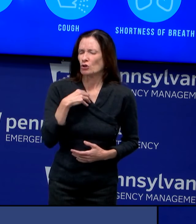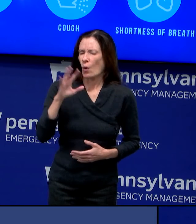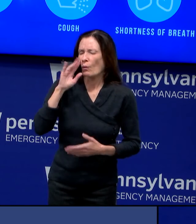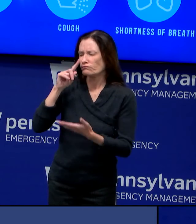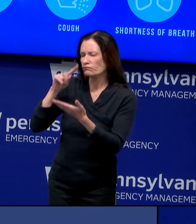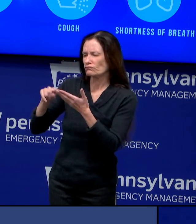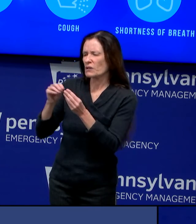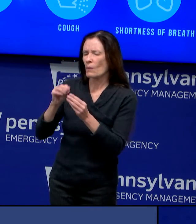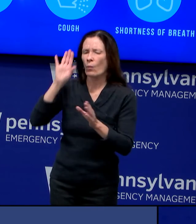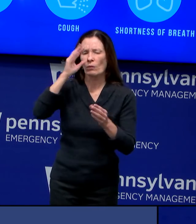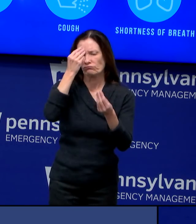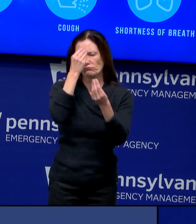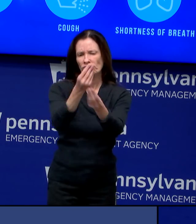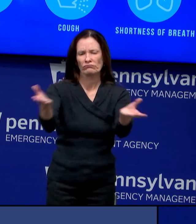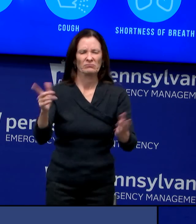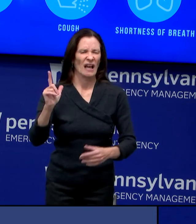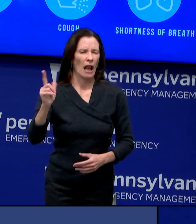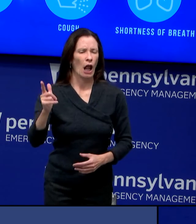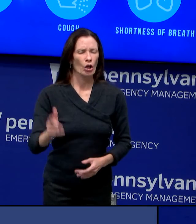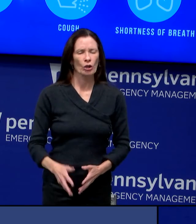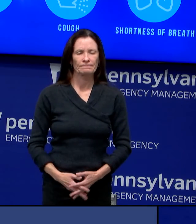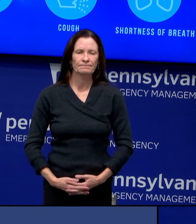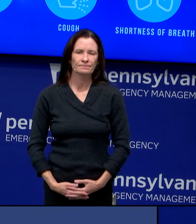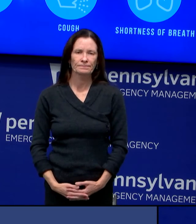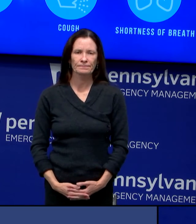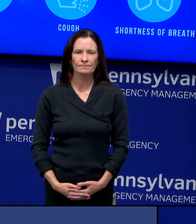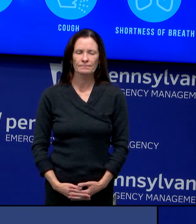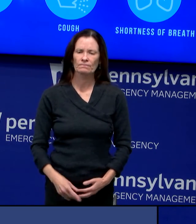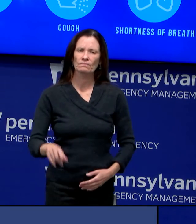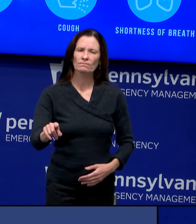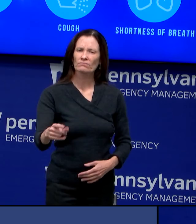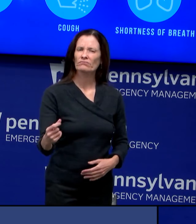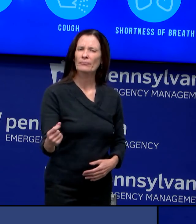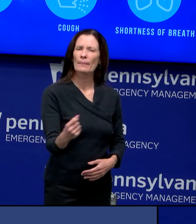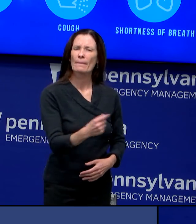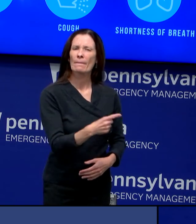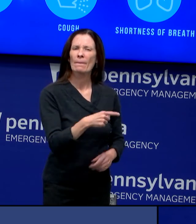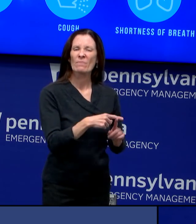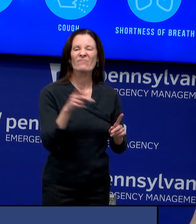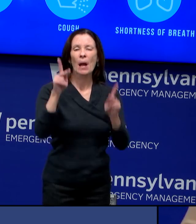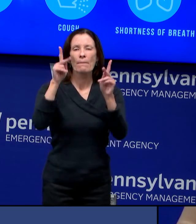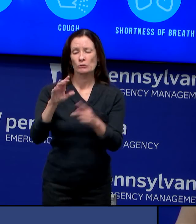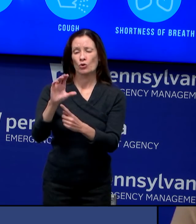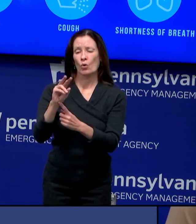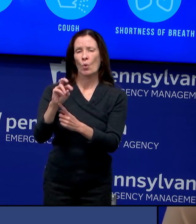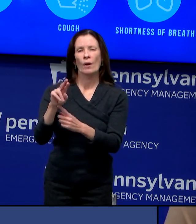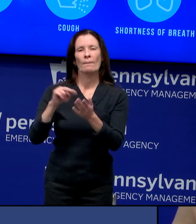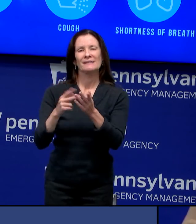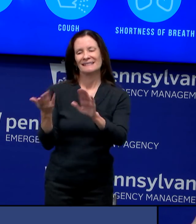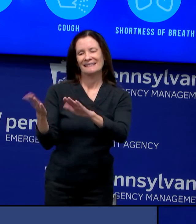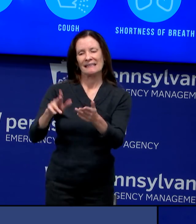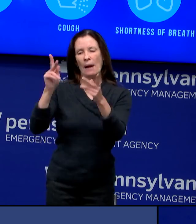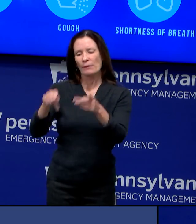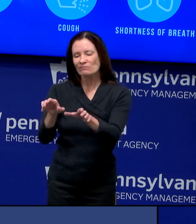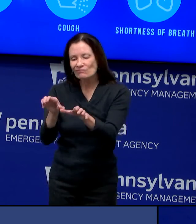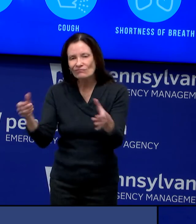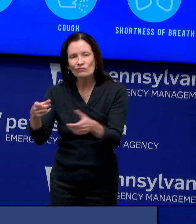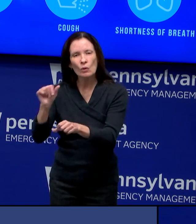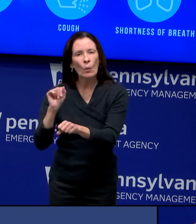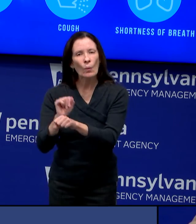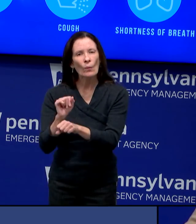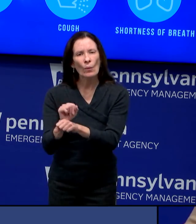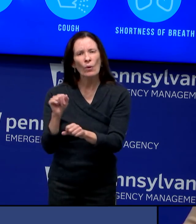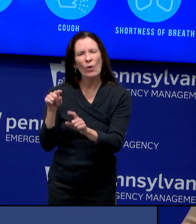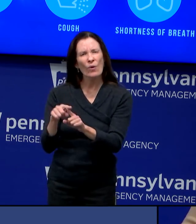are you waiting until next week to hold a call with them, as you stated in the Senate hearing earlier today? Well, we want to make sure that